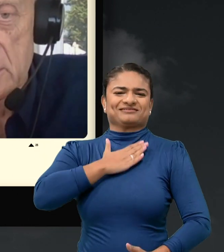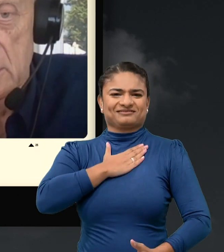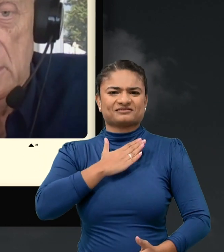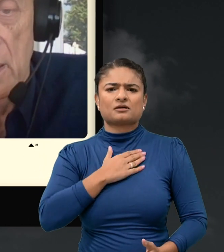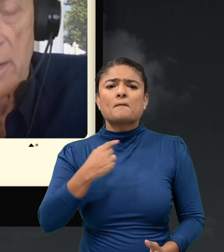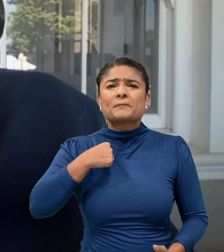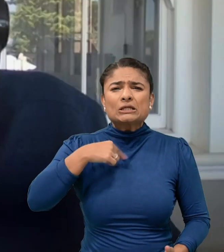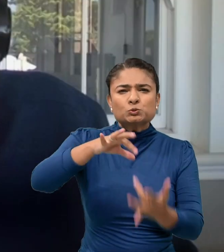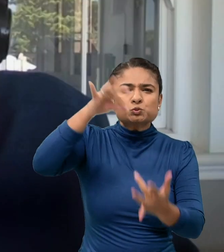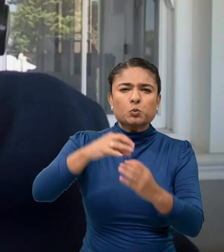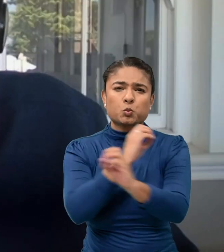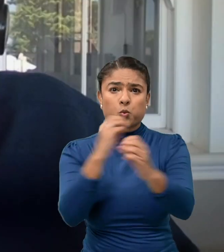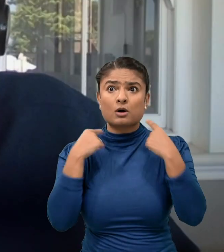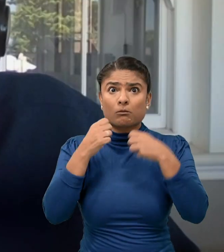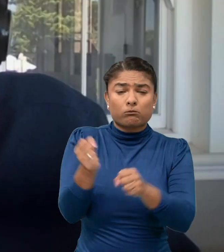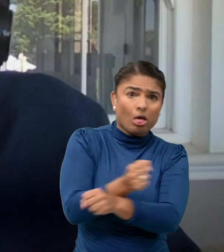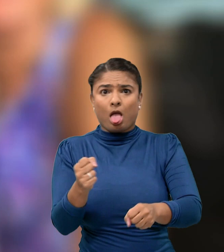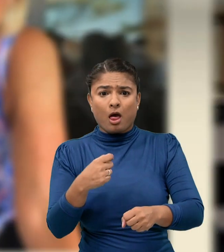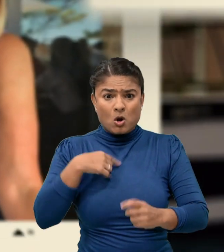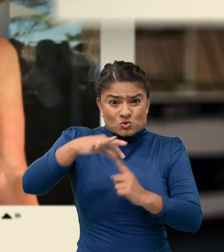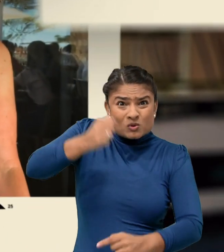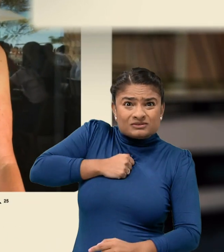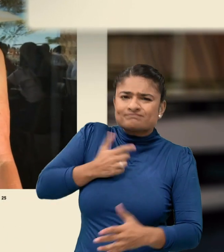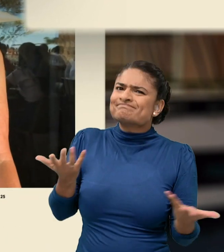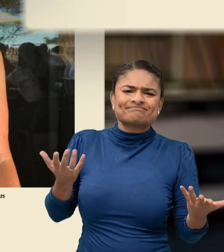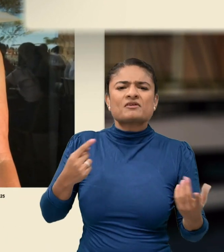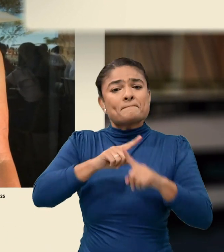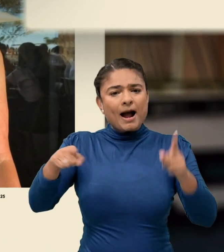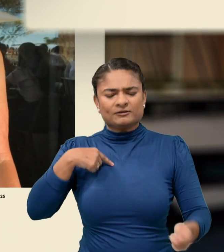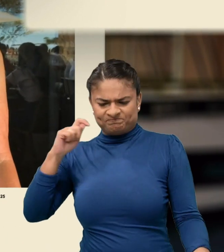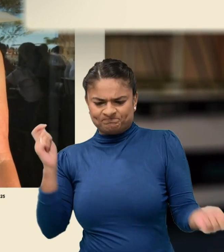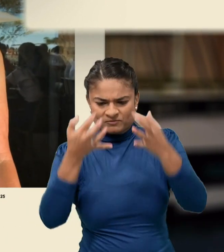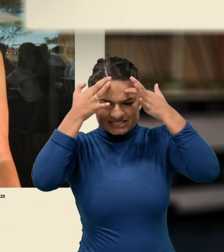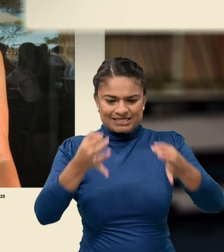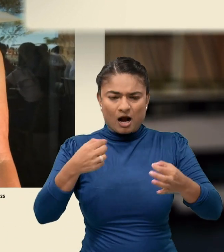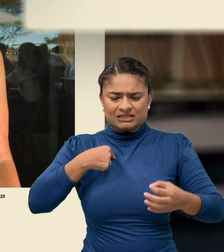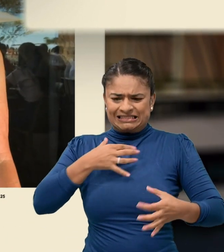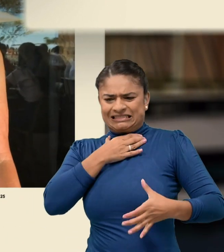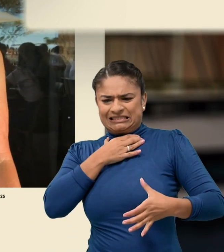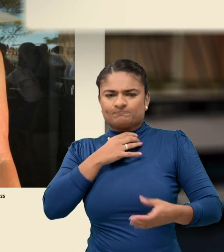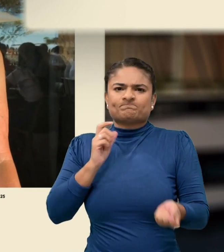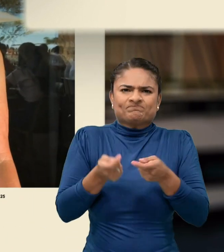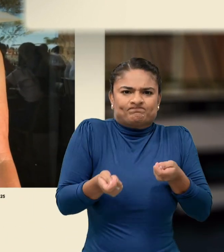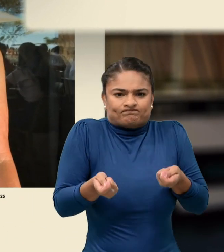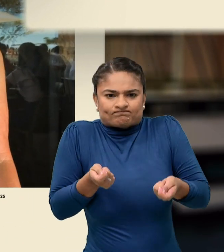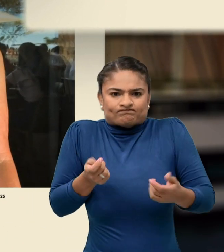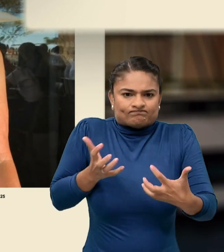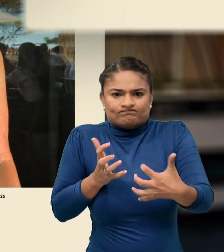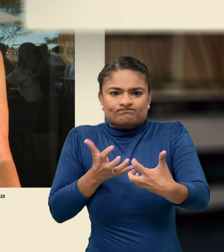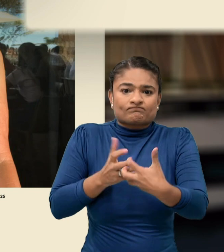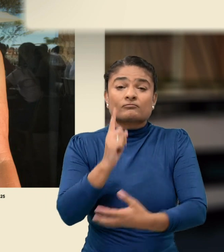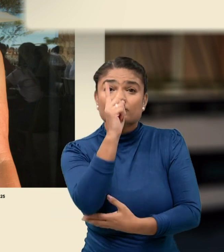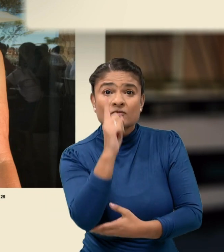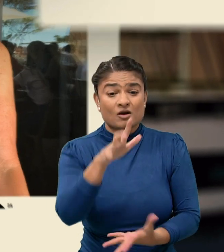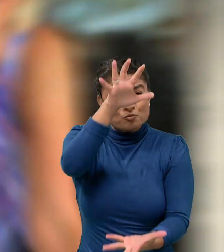choice. I didn't have a choice about how I broke my neck. I've got my own choice totally on how I deal with it. And so what